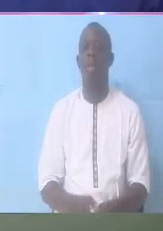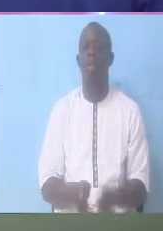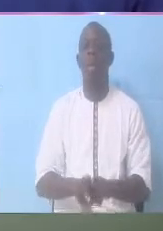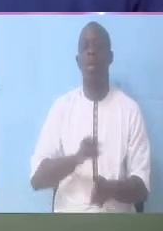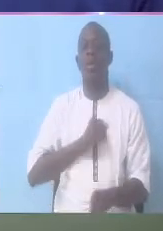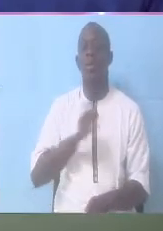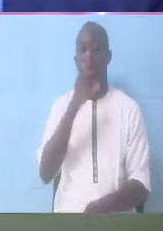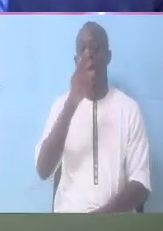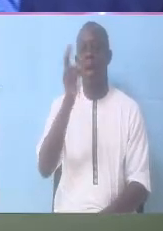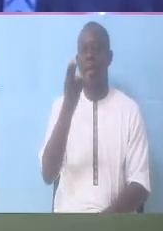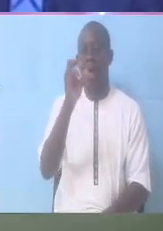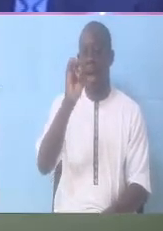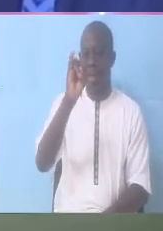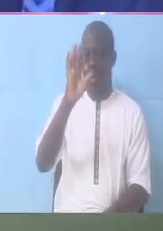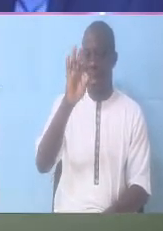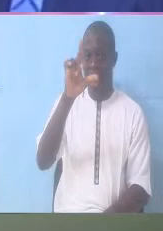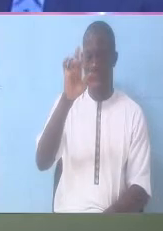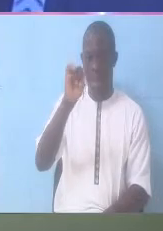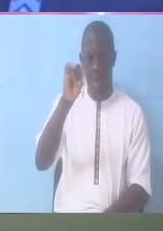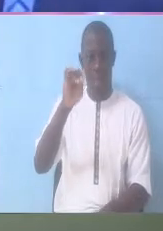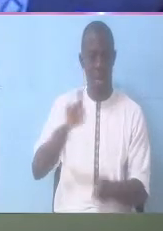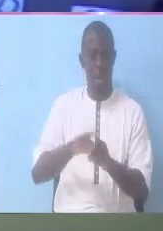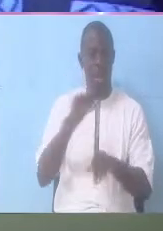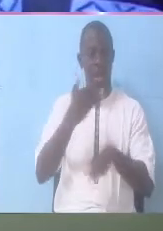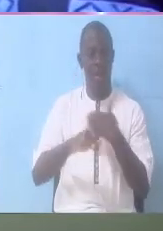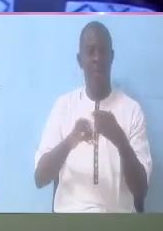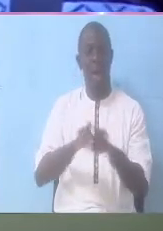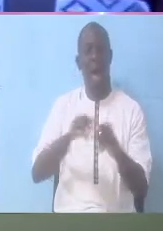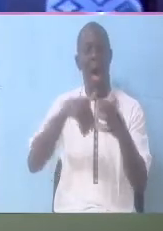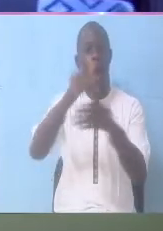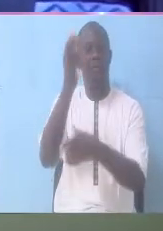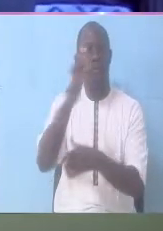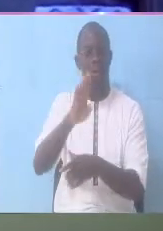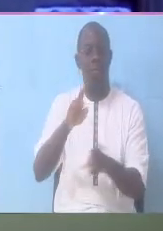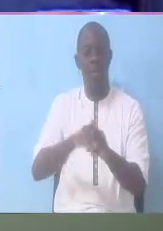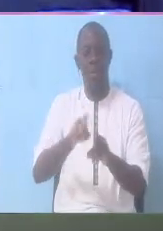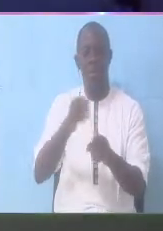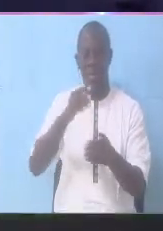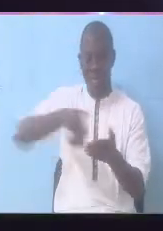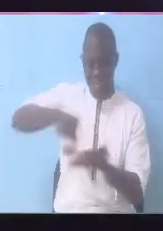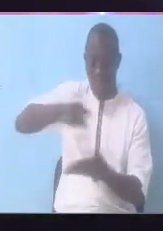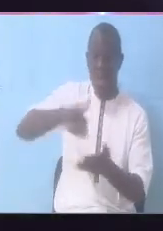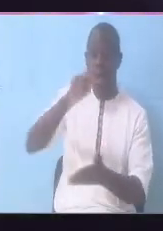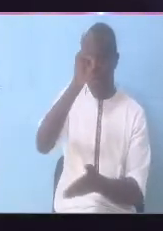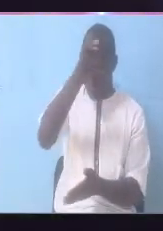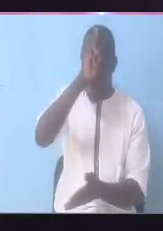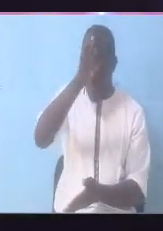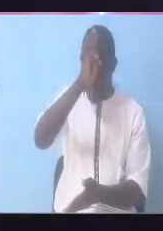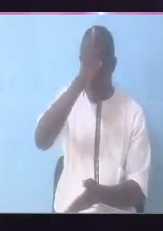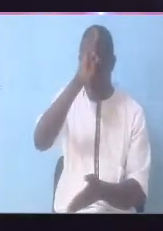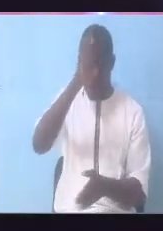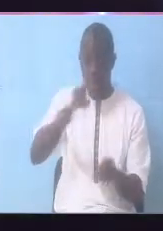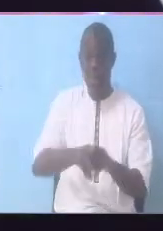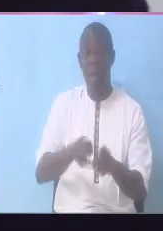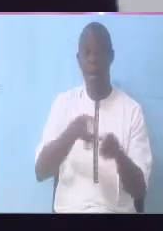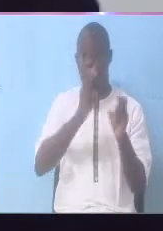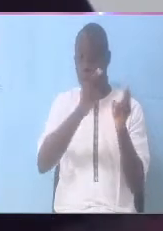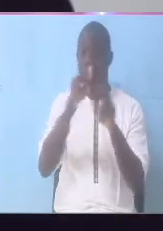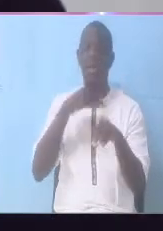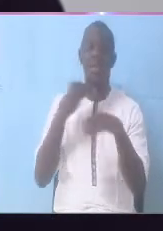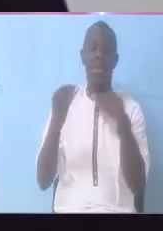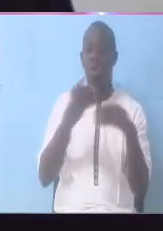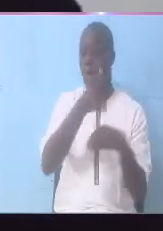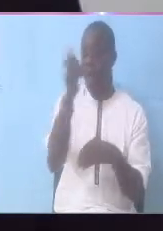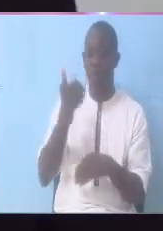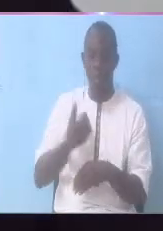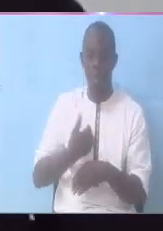Germany shooting anybody, even though 6 million Jews were executed. Hitler famanta medo kande ka molfa men